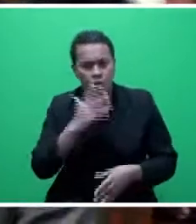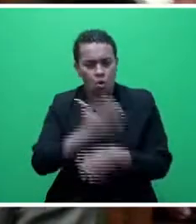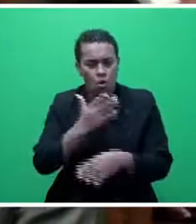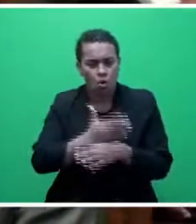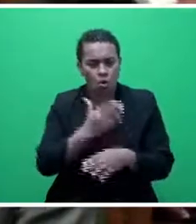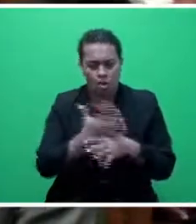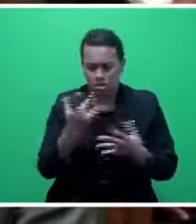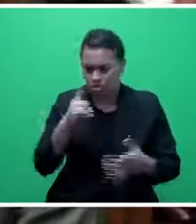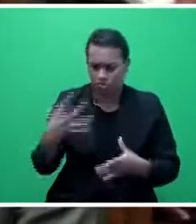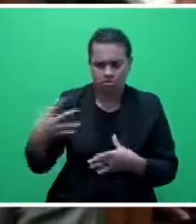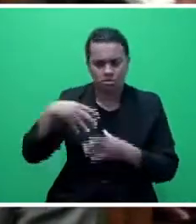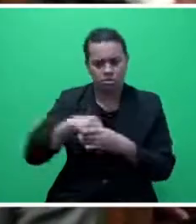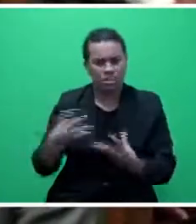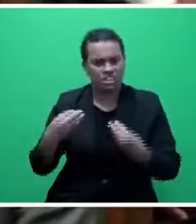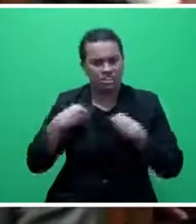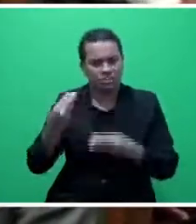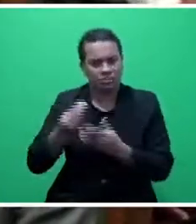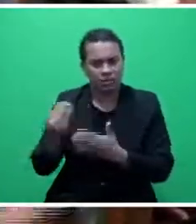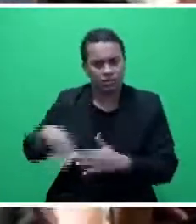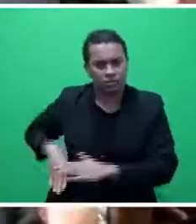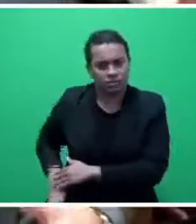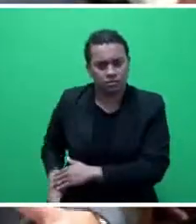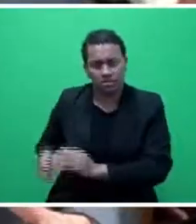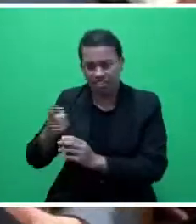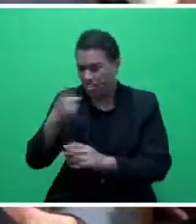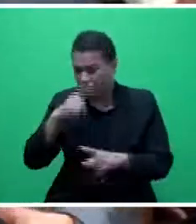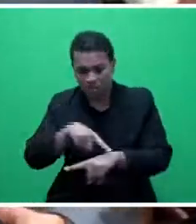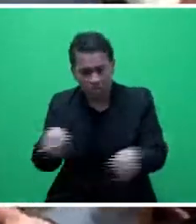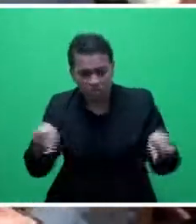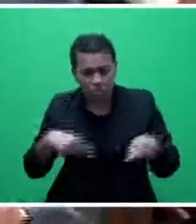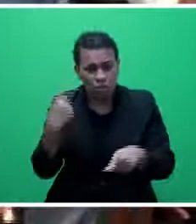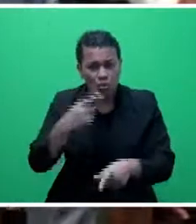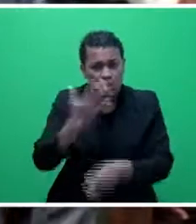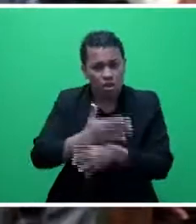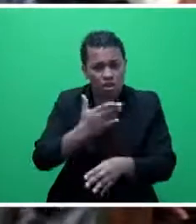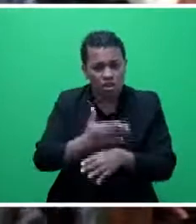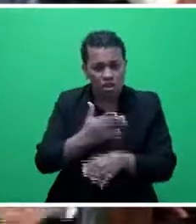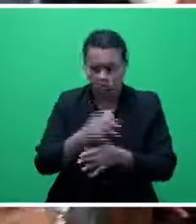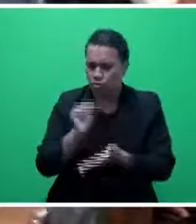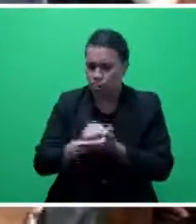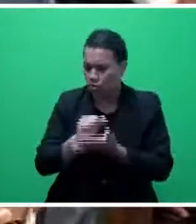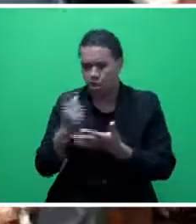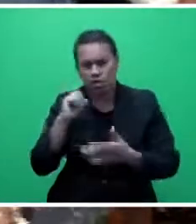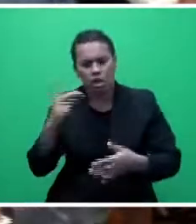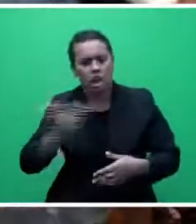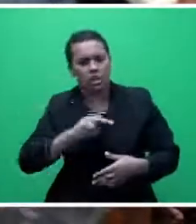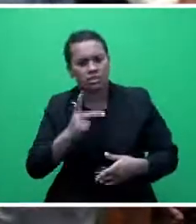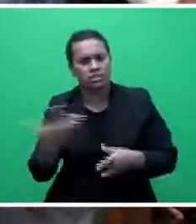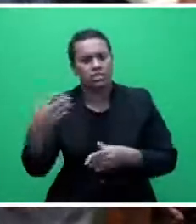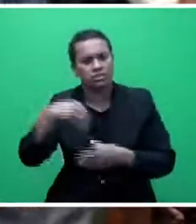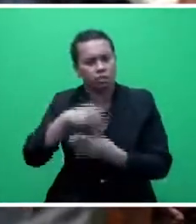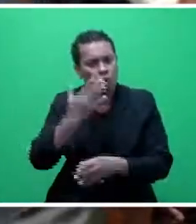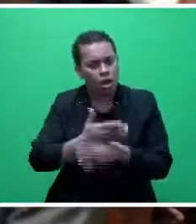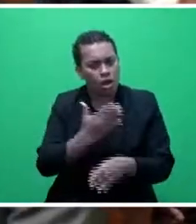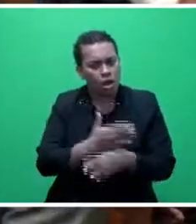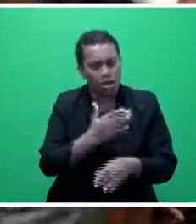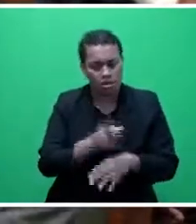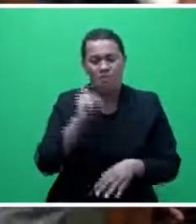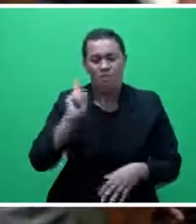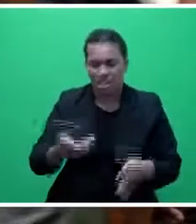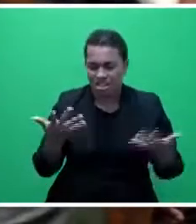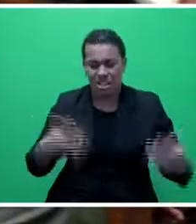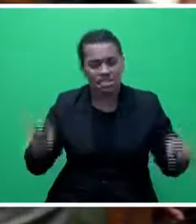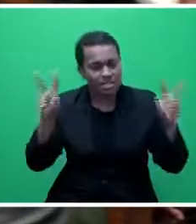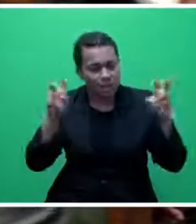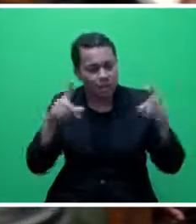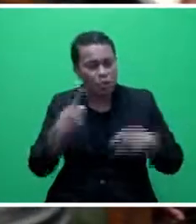pocket. People from the informal sector will have money in their pocket. So that's the kind of thinking that goes behind. The confidence building is when we